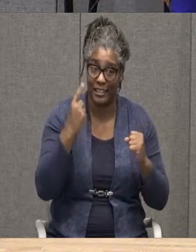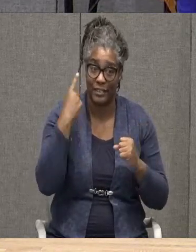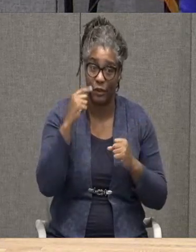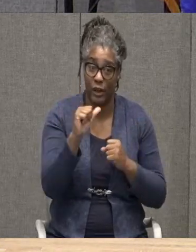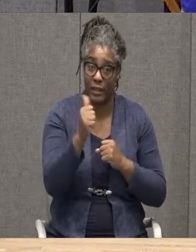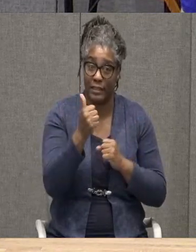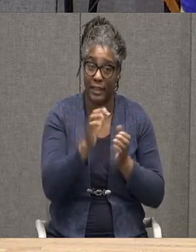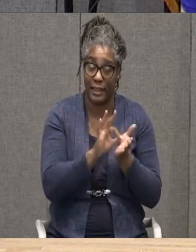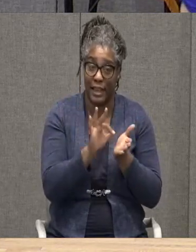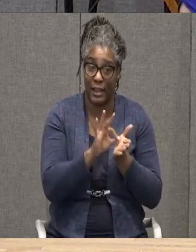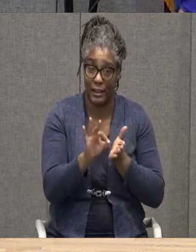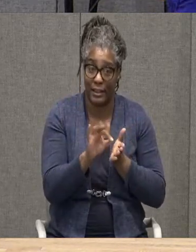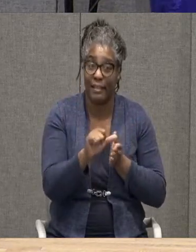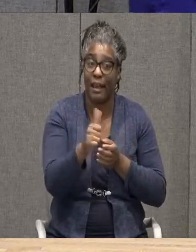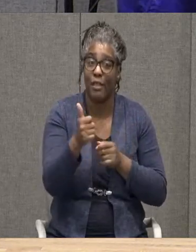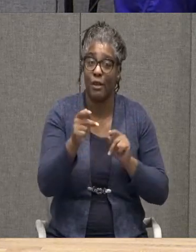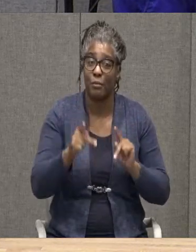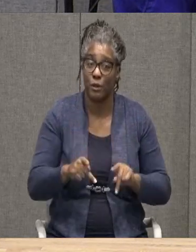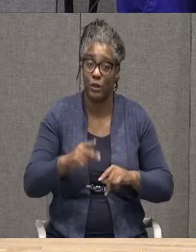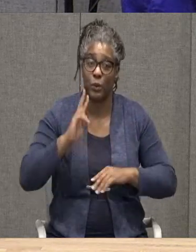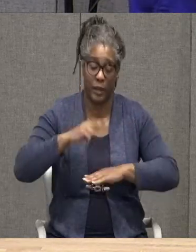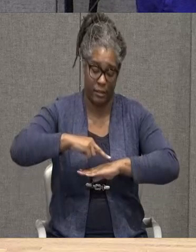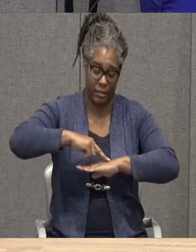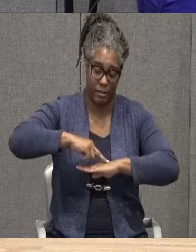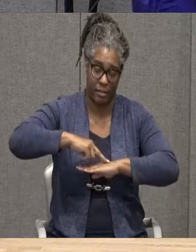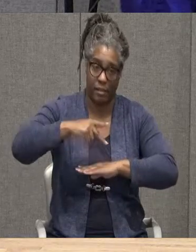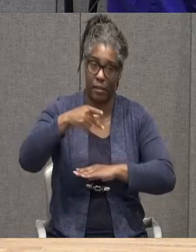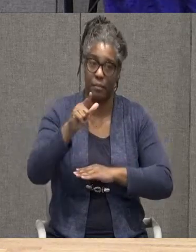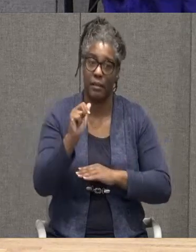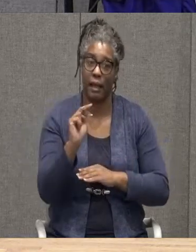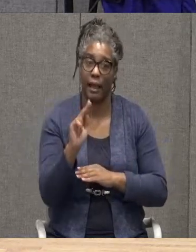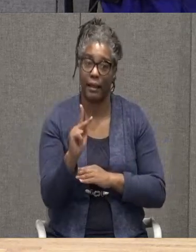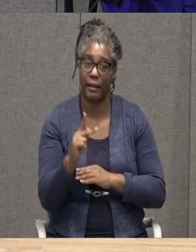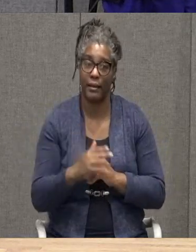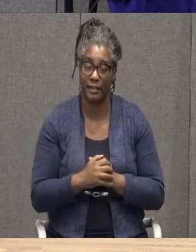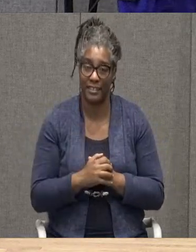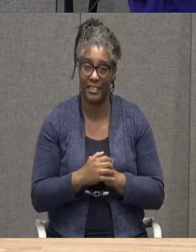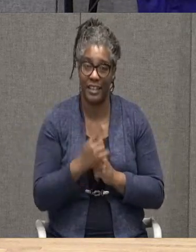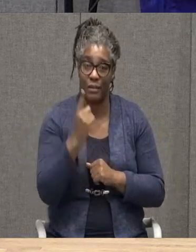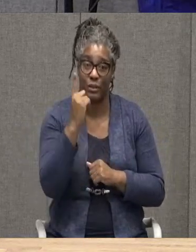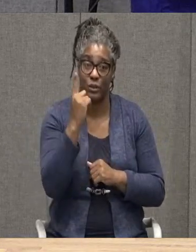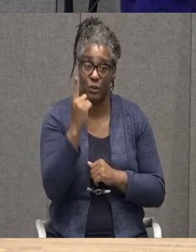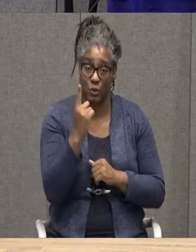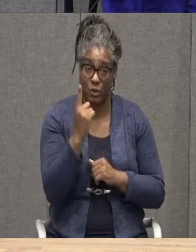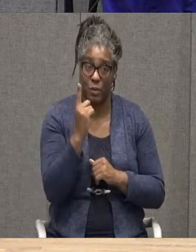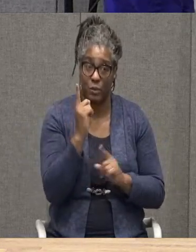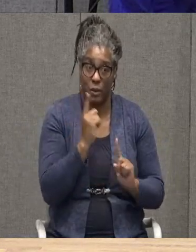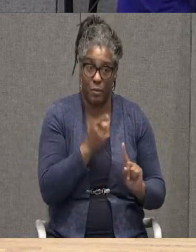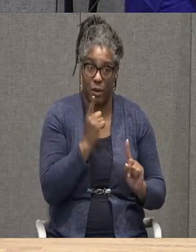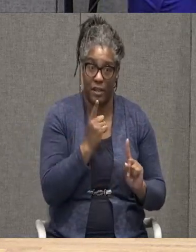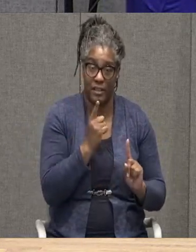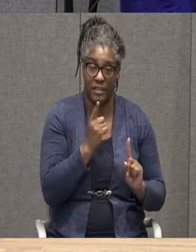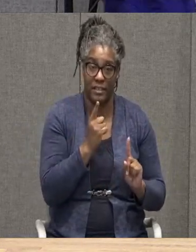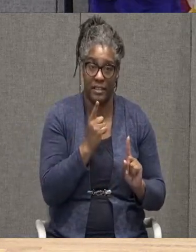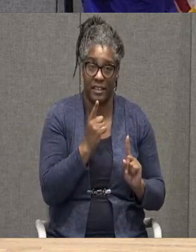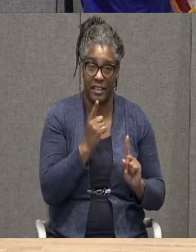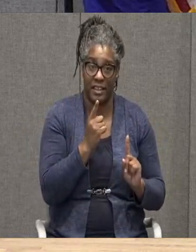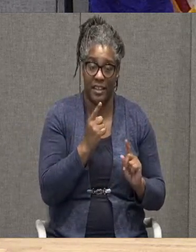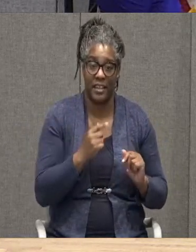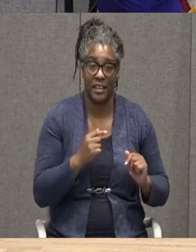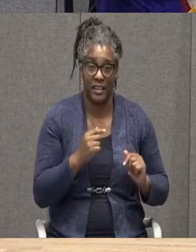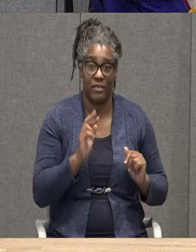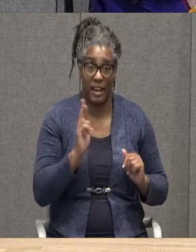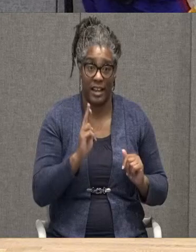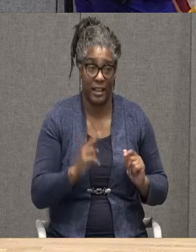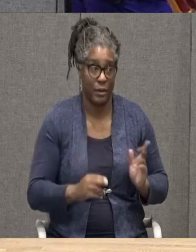gonna hold a plank while you do that. All right, so that was 1, all right? So 2 more, and then Mr. Dunham, you're gonna do an exercise, and all right, ready,